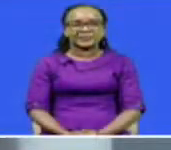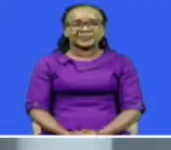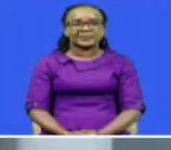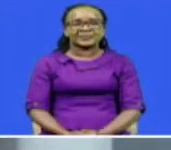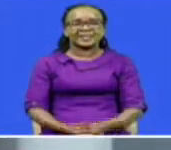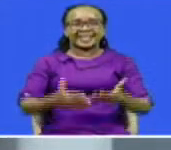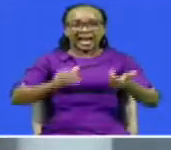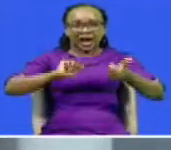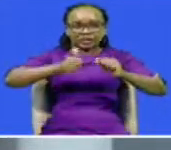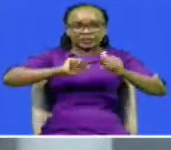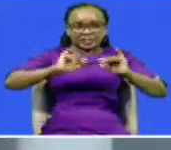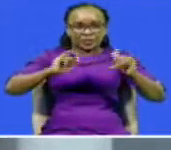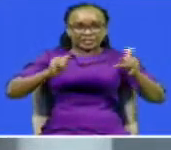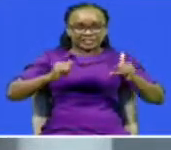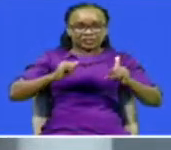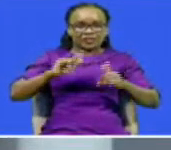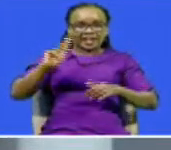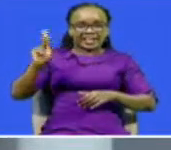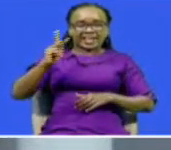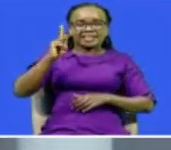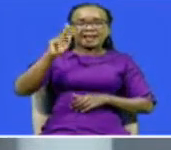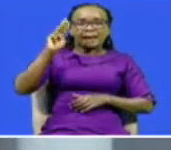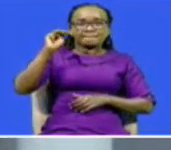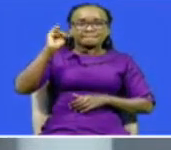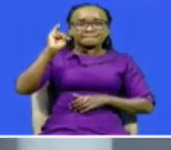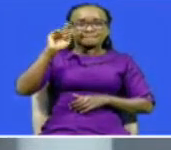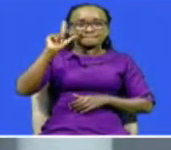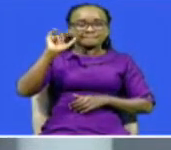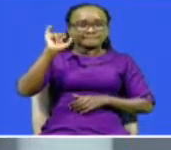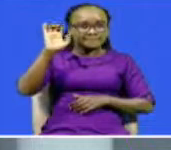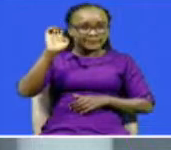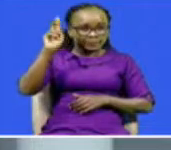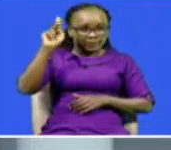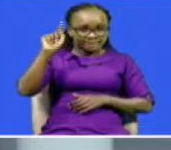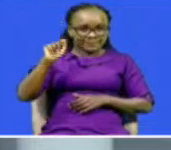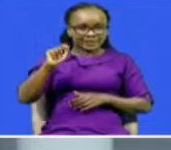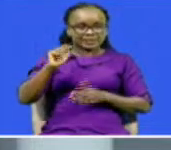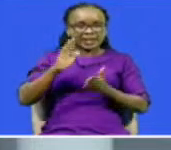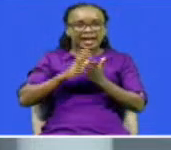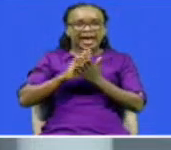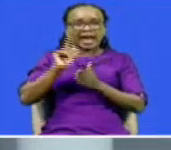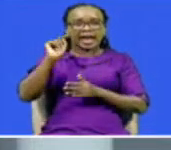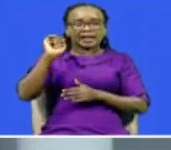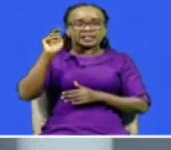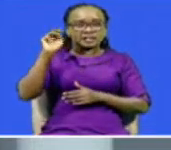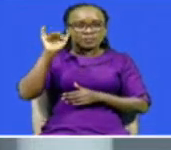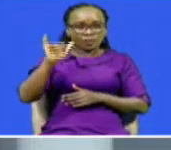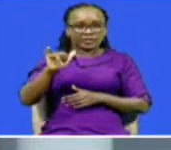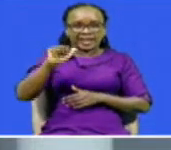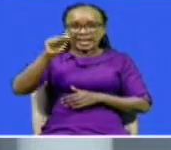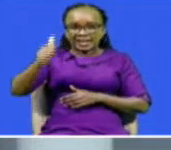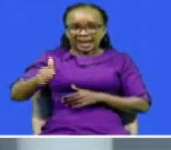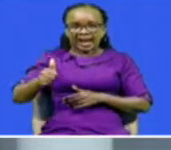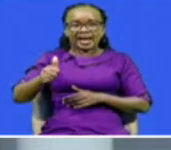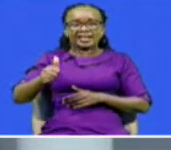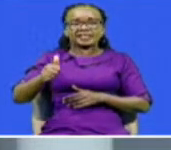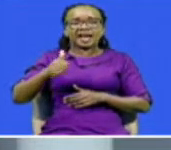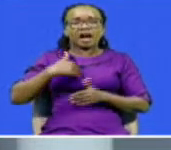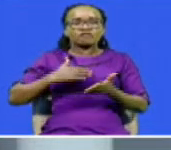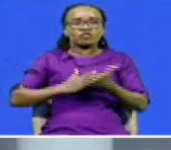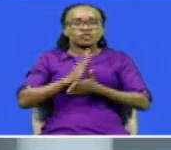Let's get into sports. Kenya's Millicent Ndoro, Mike Mukamba, Timothy Cheruyot and Abel Kipsang have sailed through